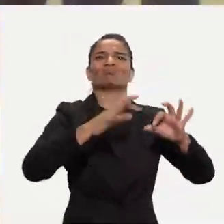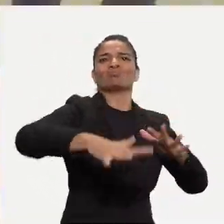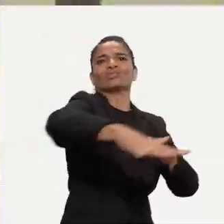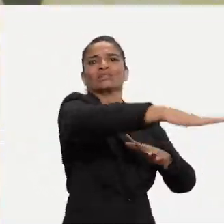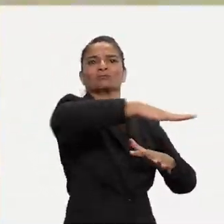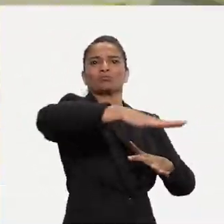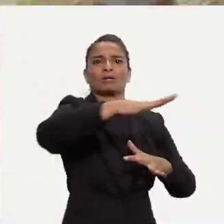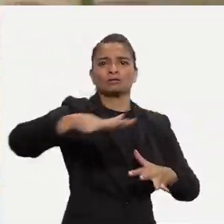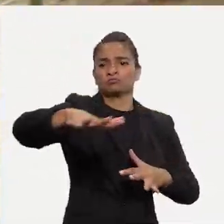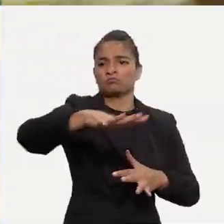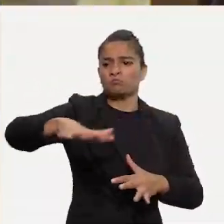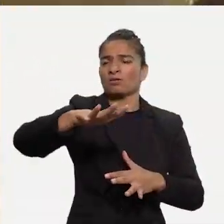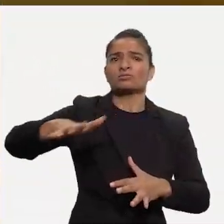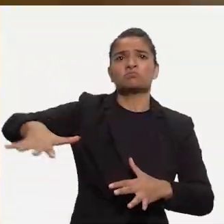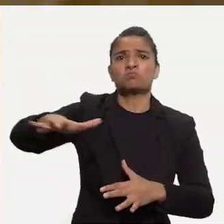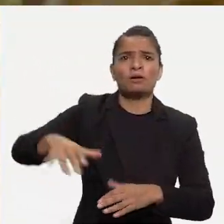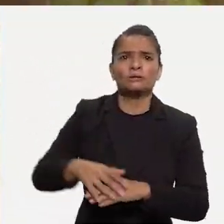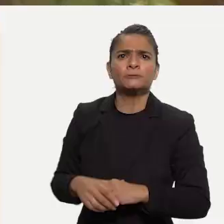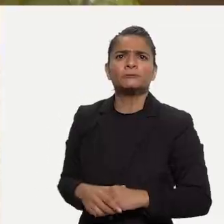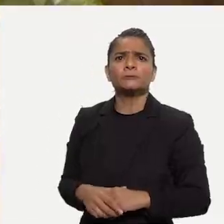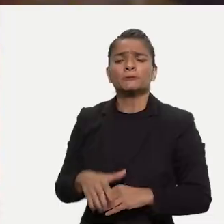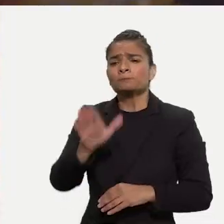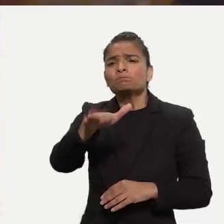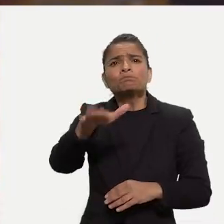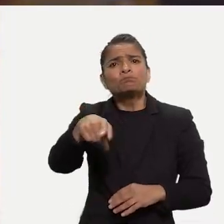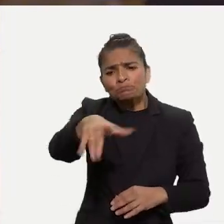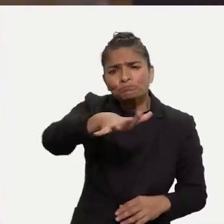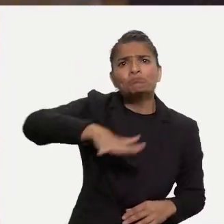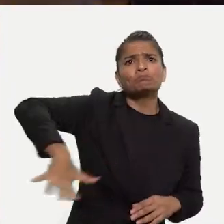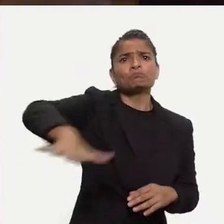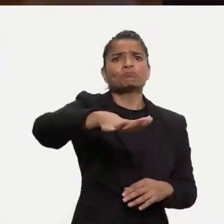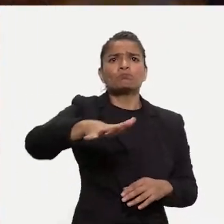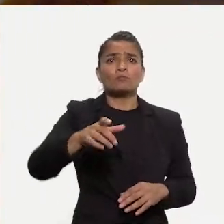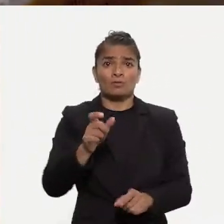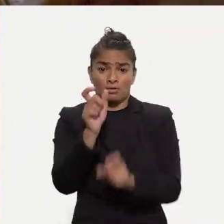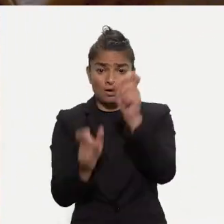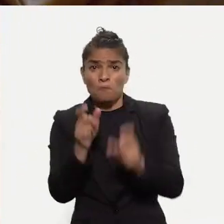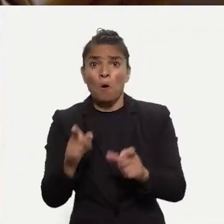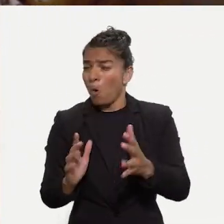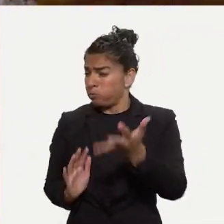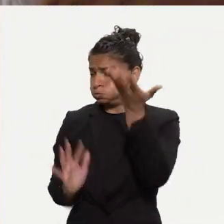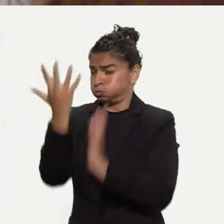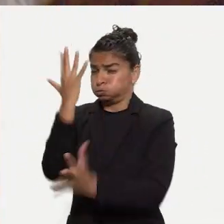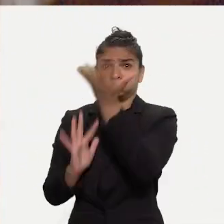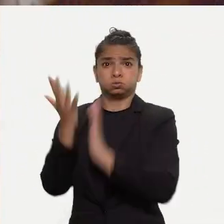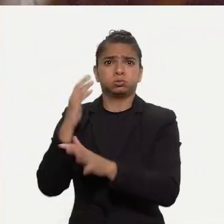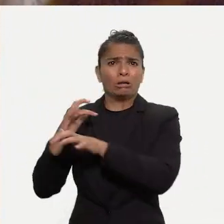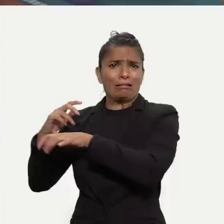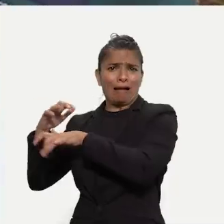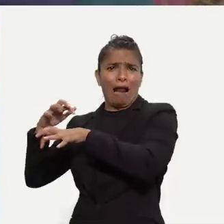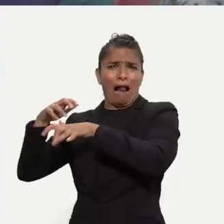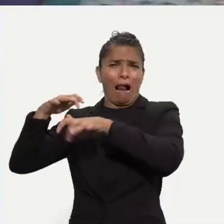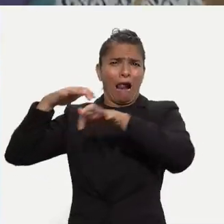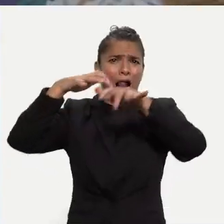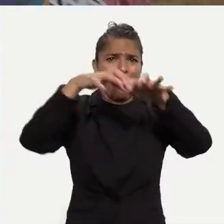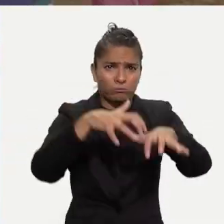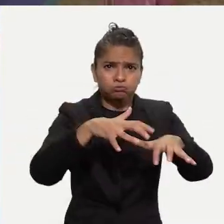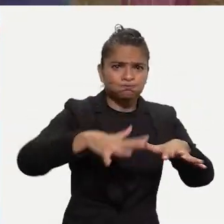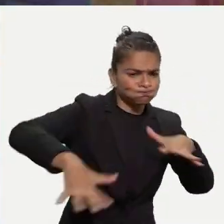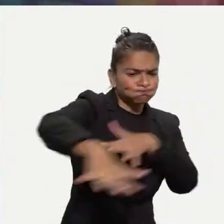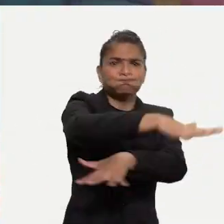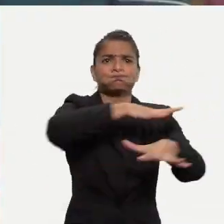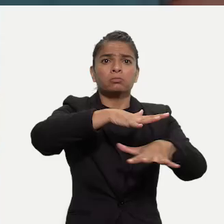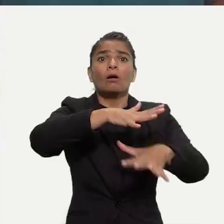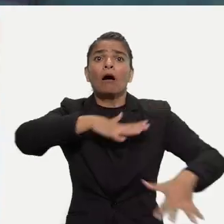there's no place where people can assemble for safety, you find a lot of fatalities. So a public place like you saw the Michuki